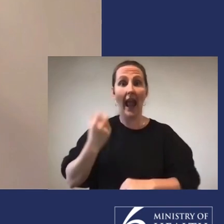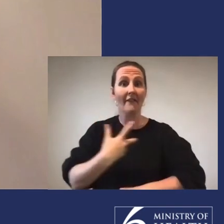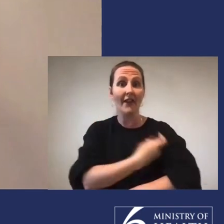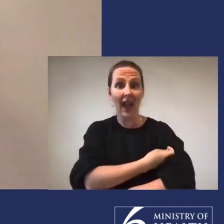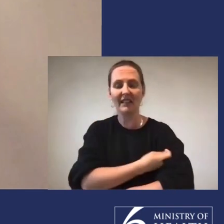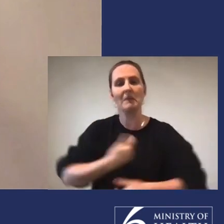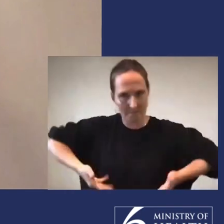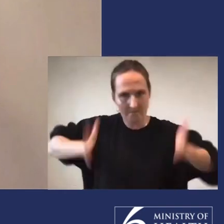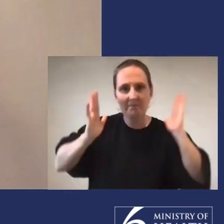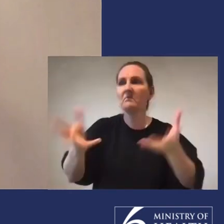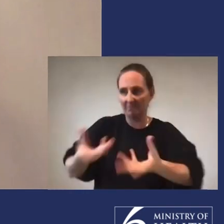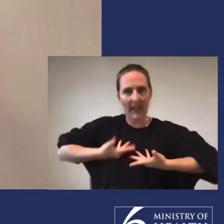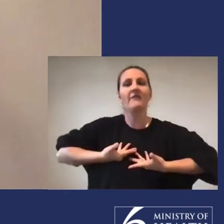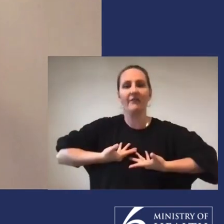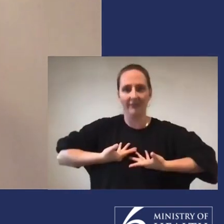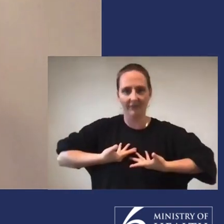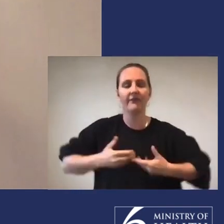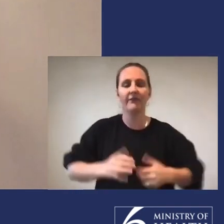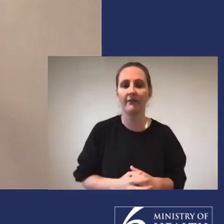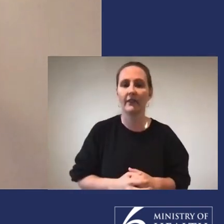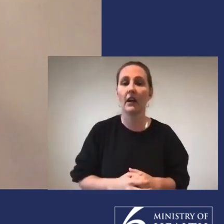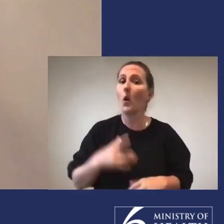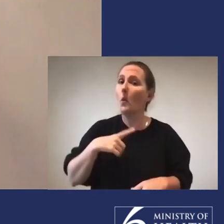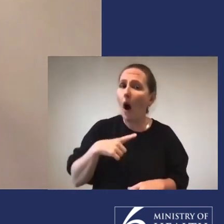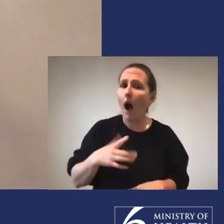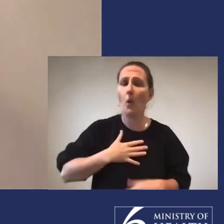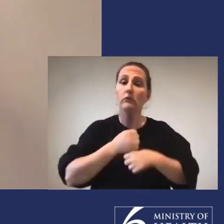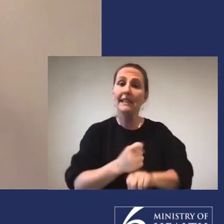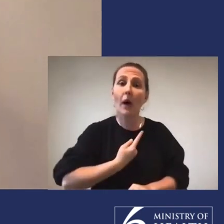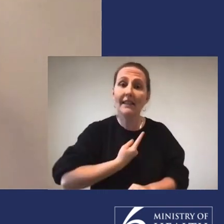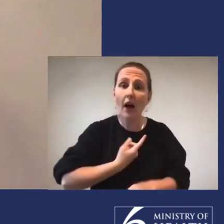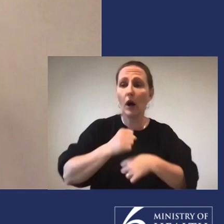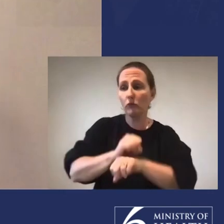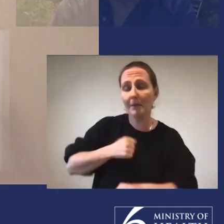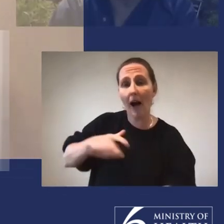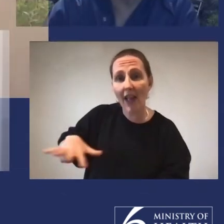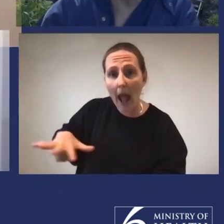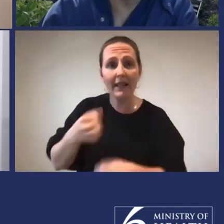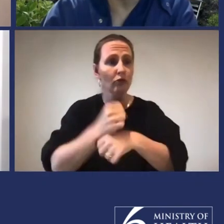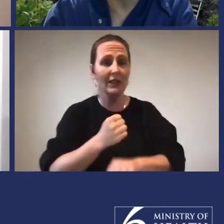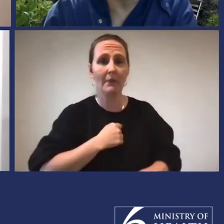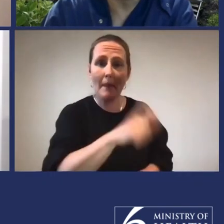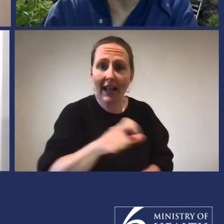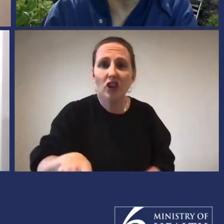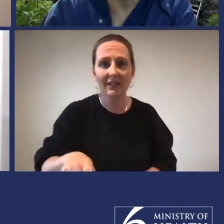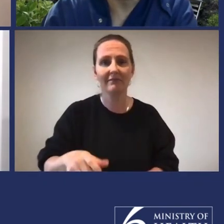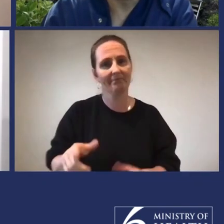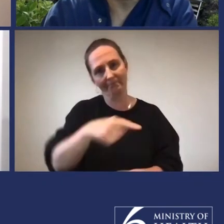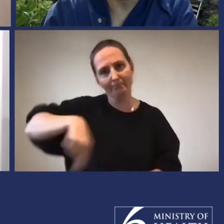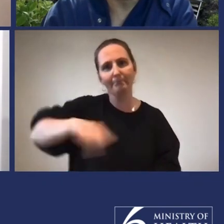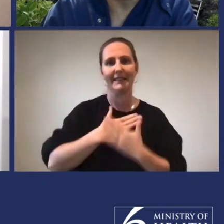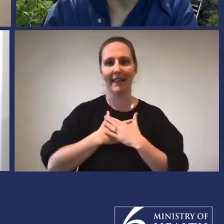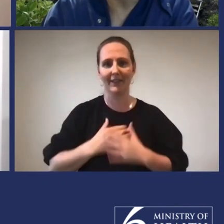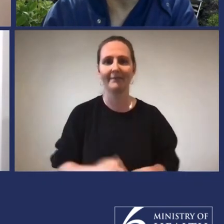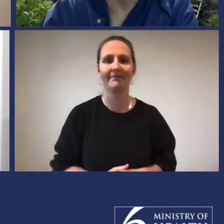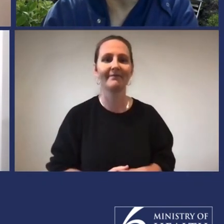that chance, and it was both to protect myself, my own family, and all of my patients. Amazing. Well, big mahi